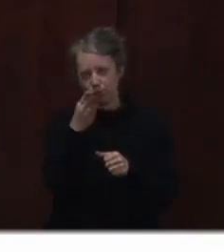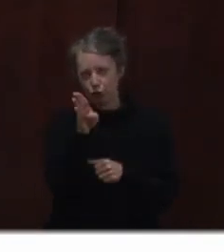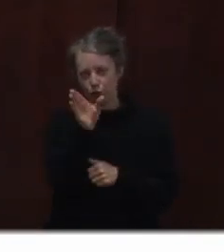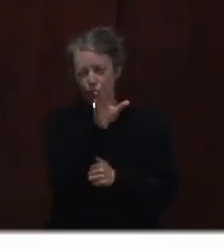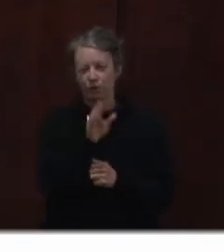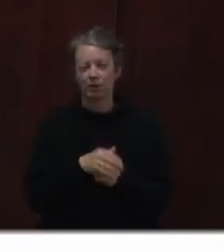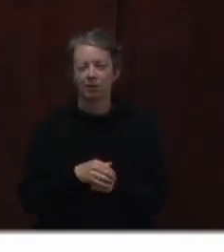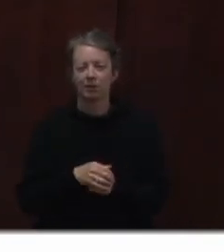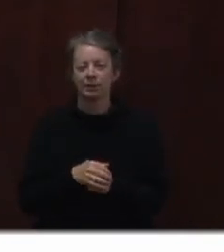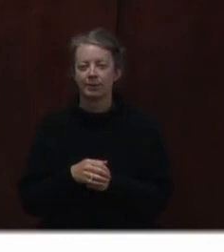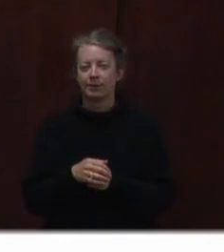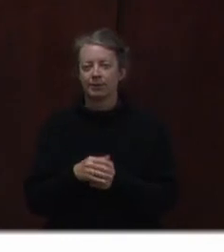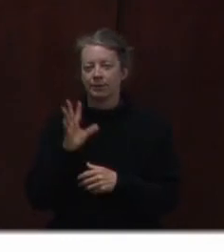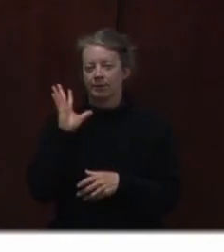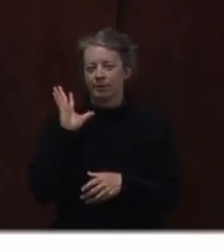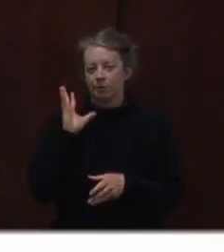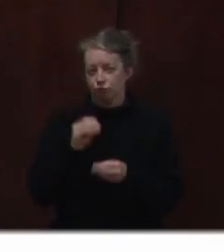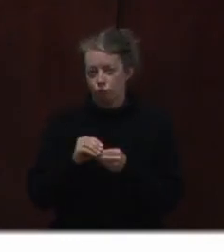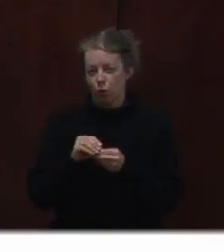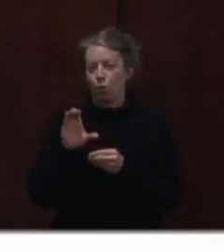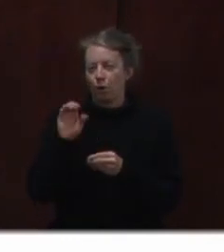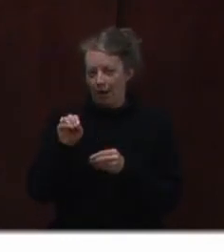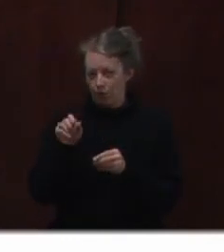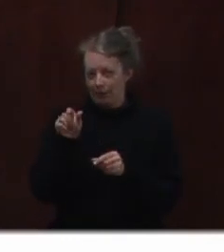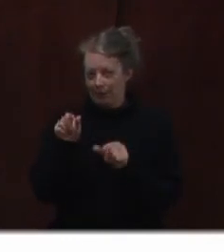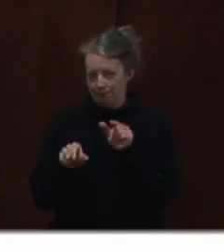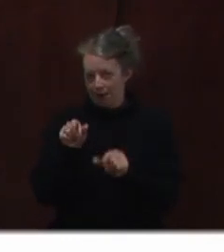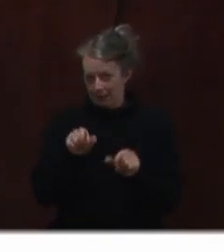county population,